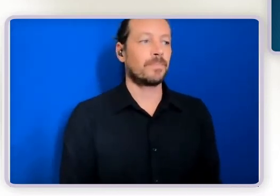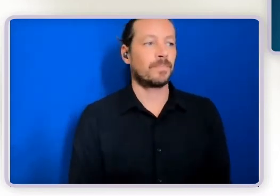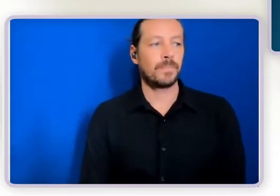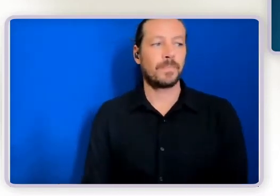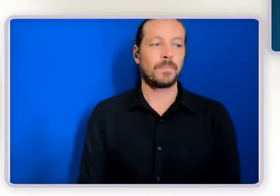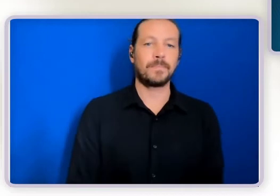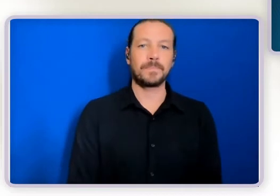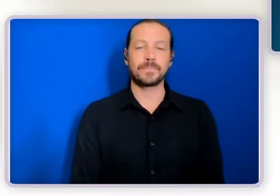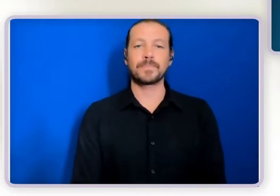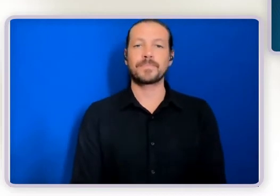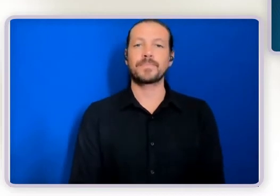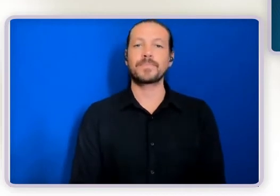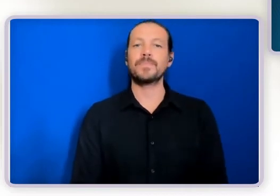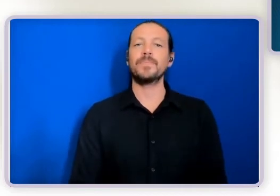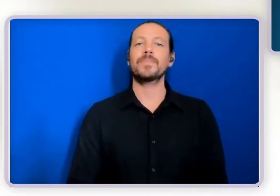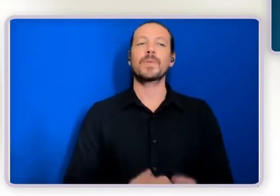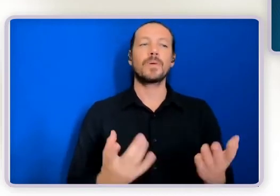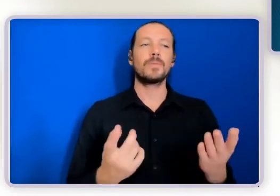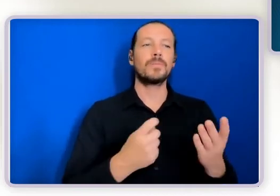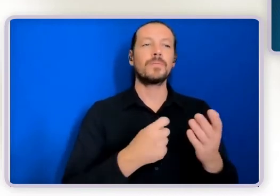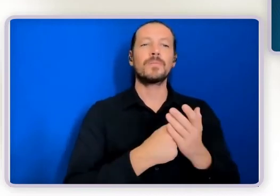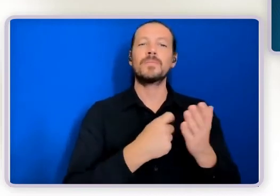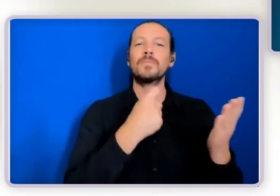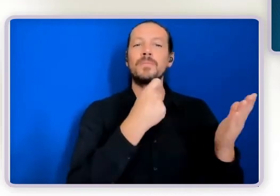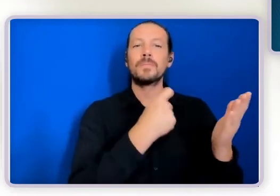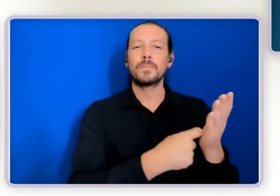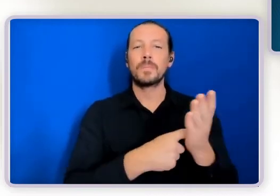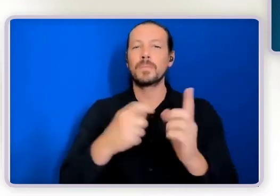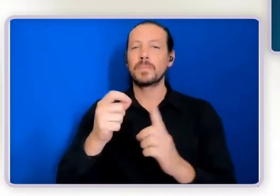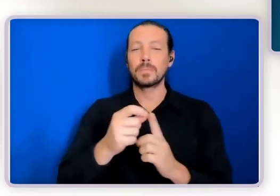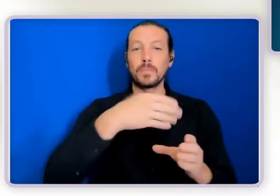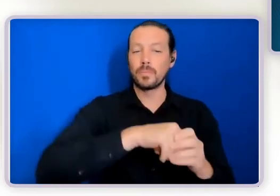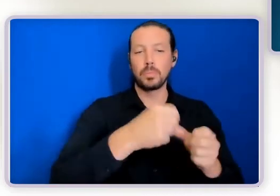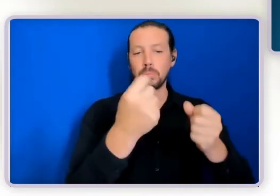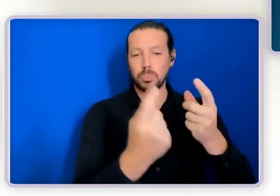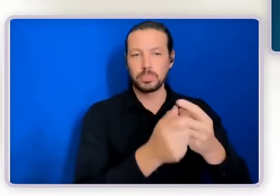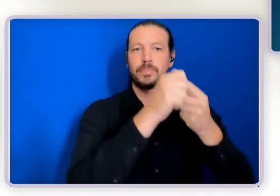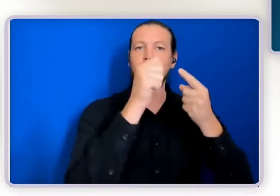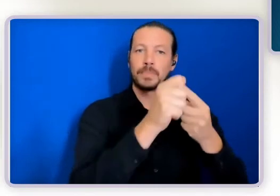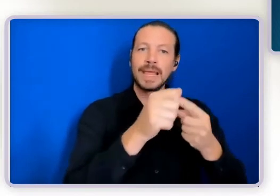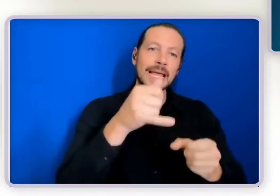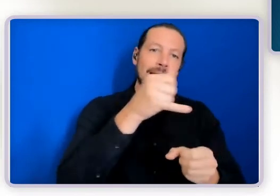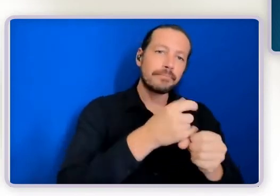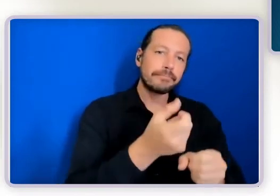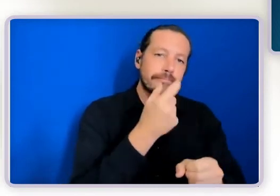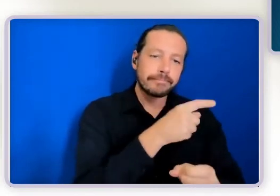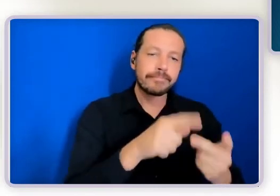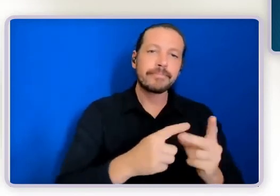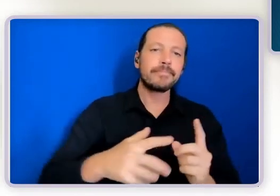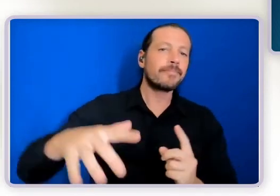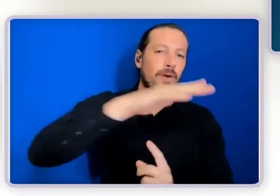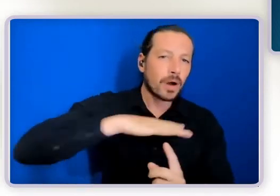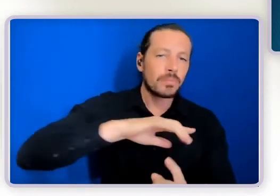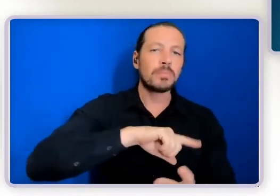So the restrictive practices that are covered are chemical restraint, environmental restraint,